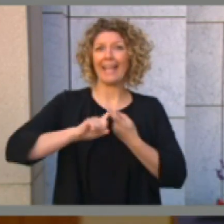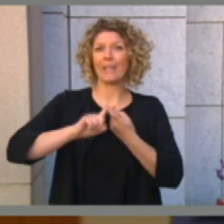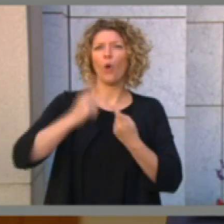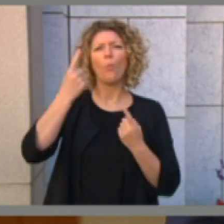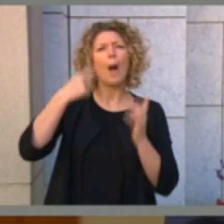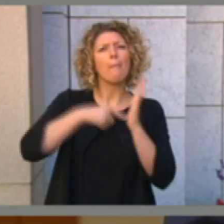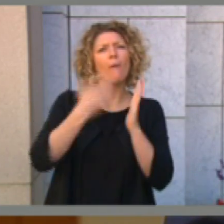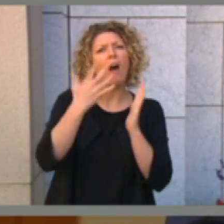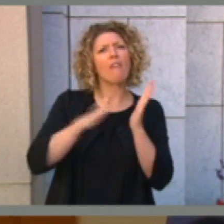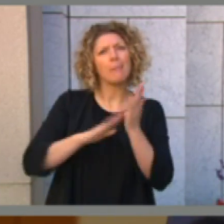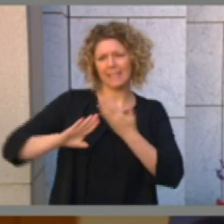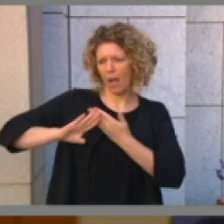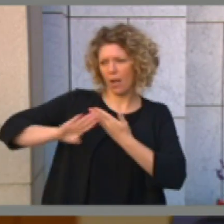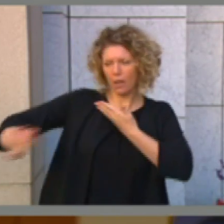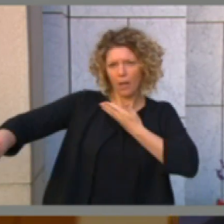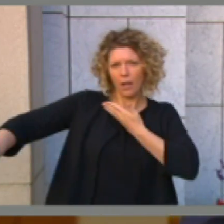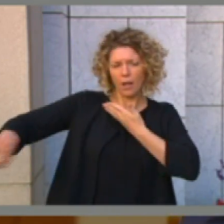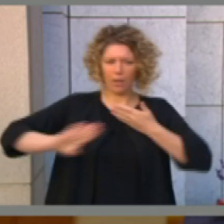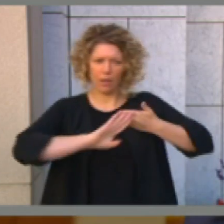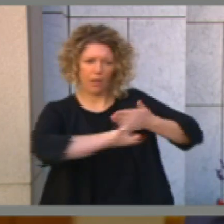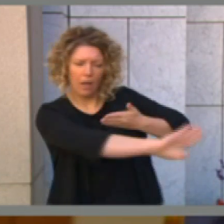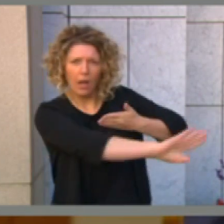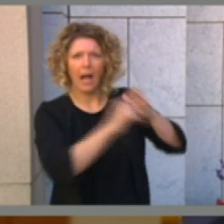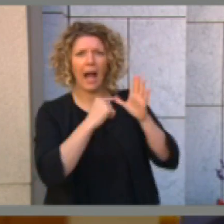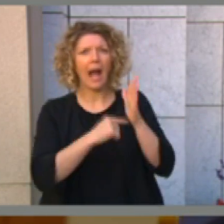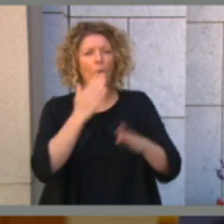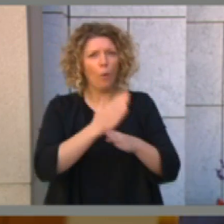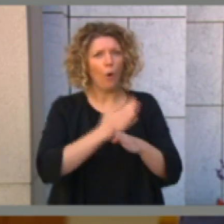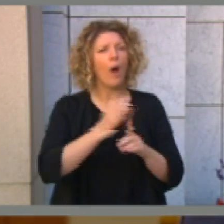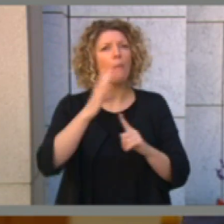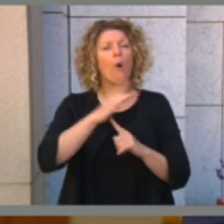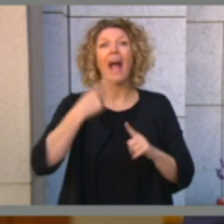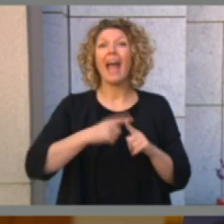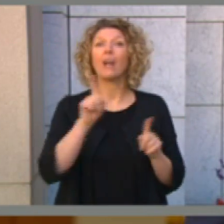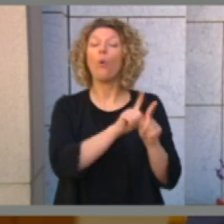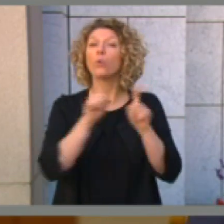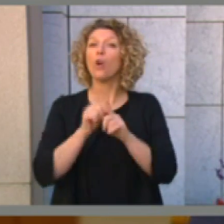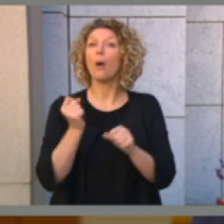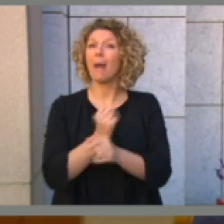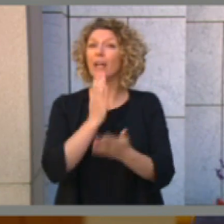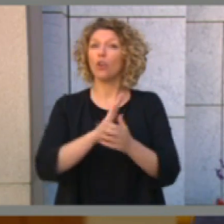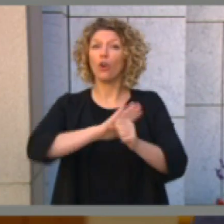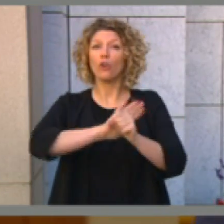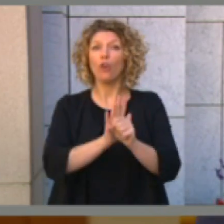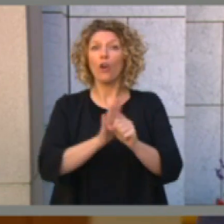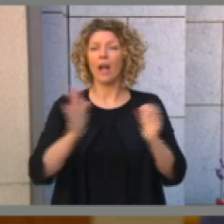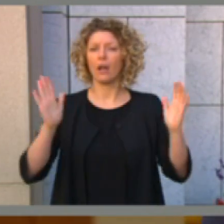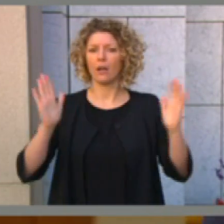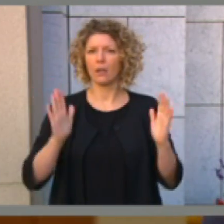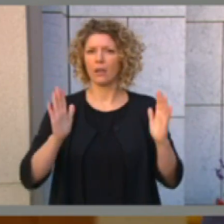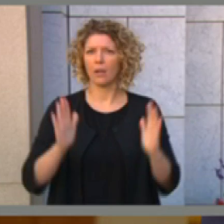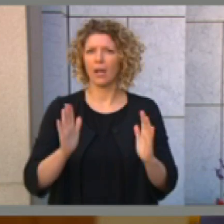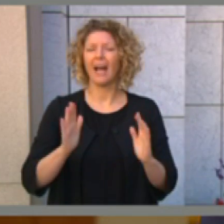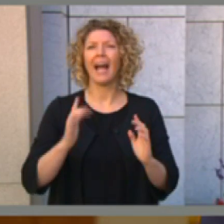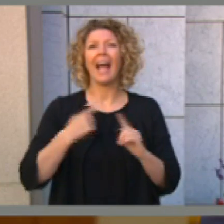being followed in the workplace, but equally it is changing the strain and providing for greater social distancing on essential